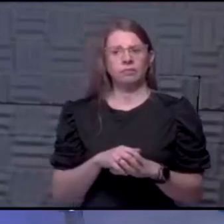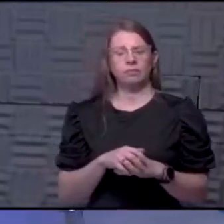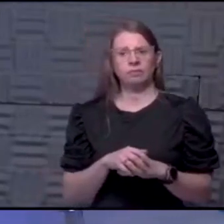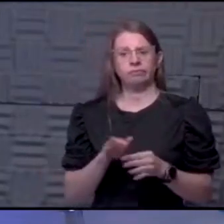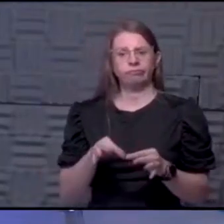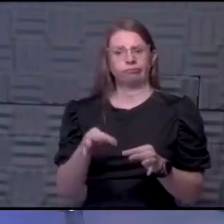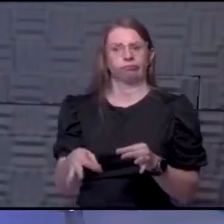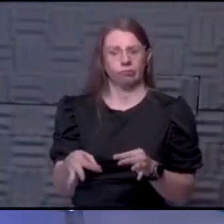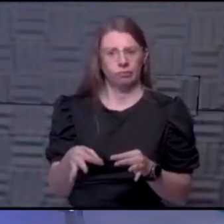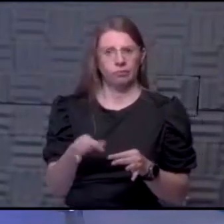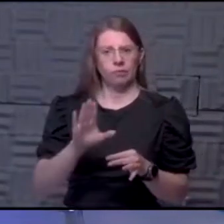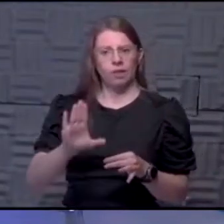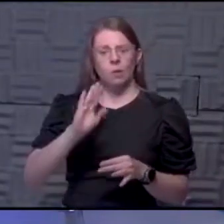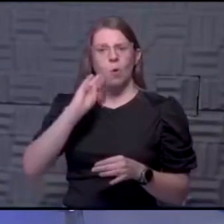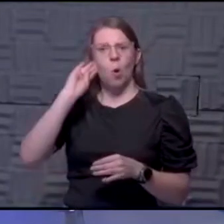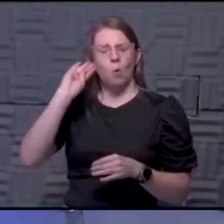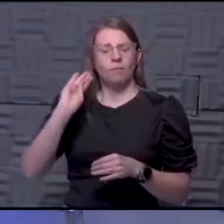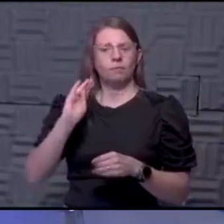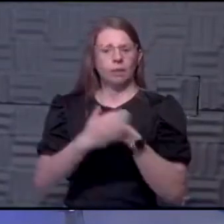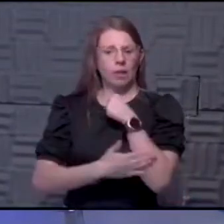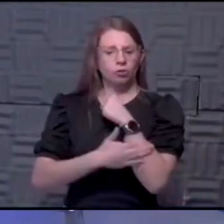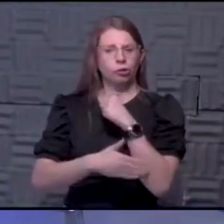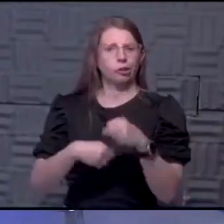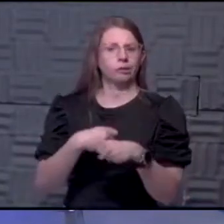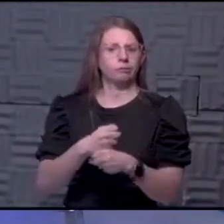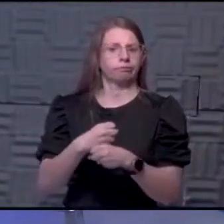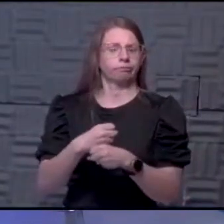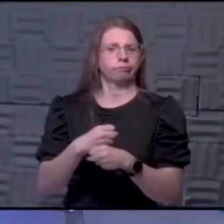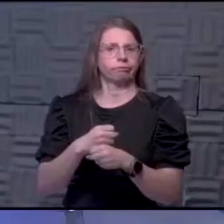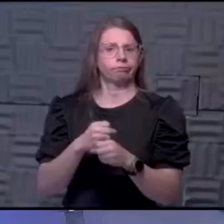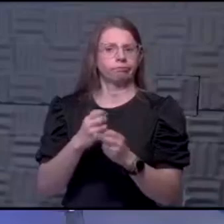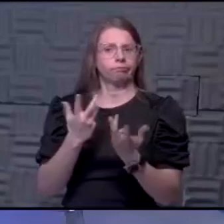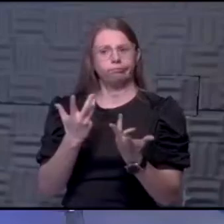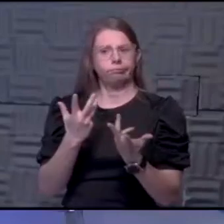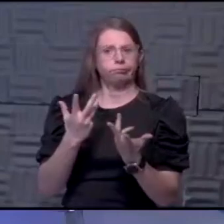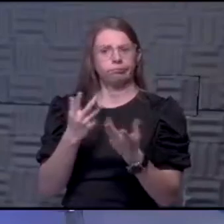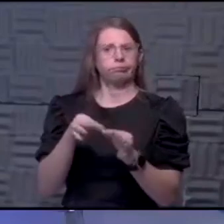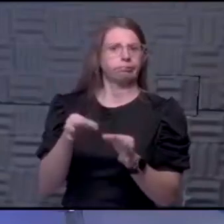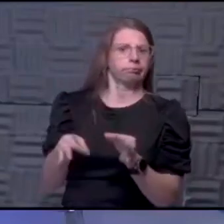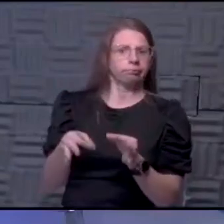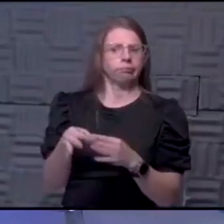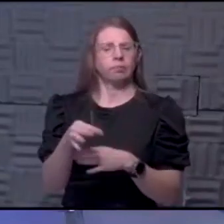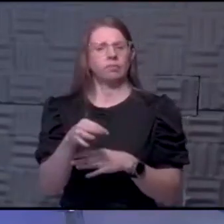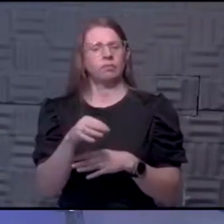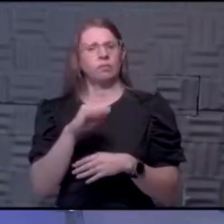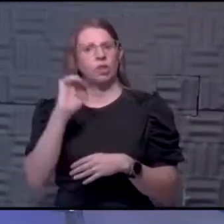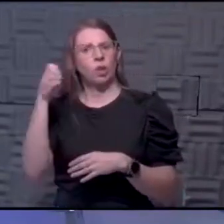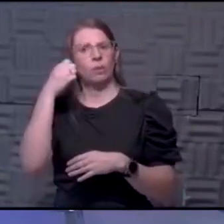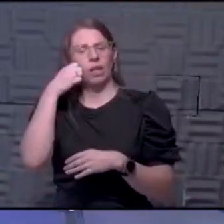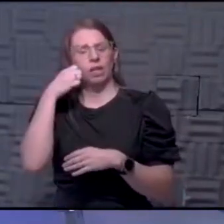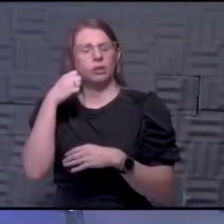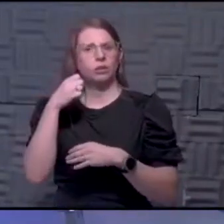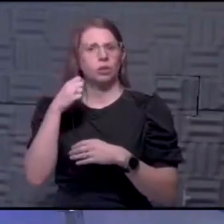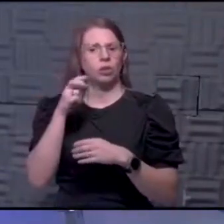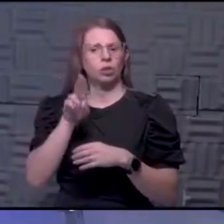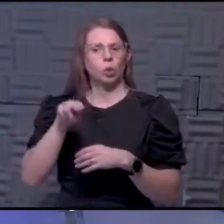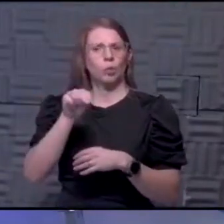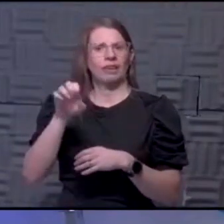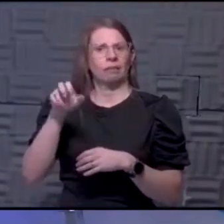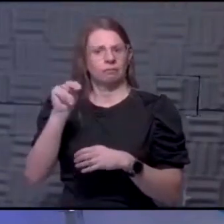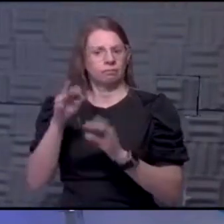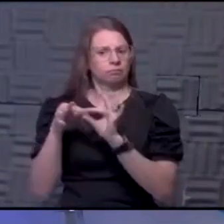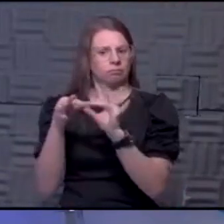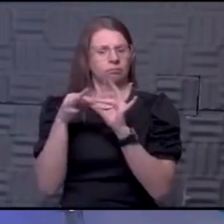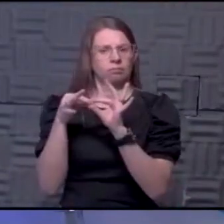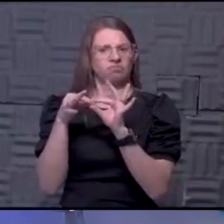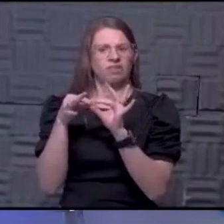home country, where it was made or was developed, and multiple other countries in the European Union around this clotting issue. You know, I